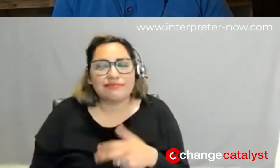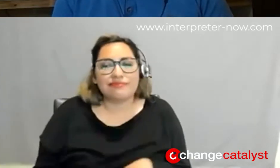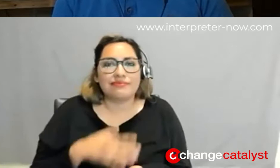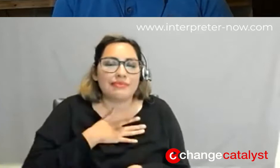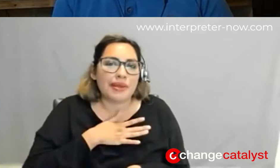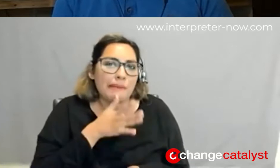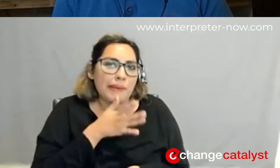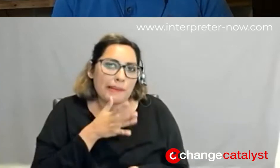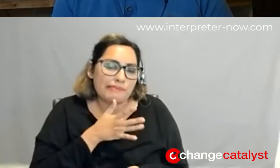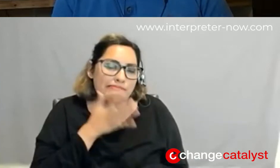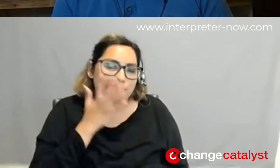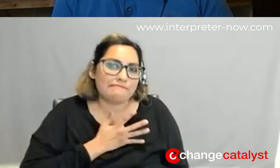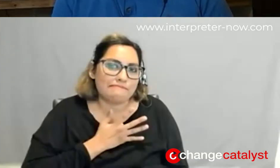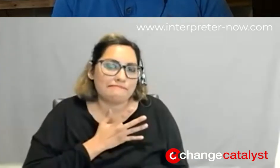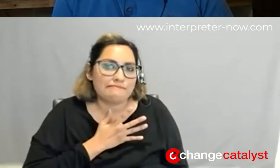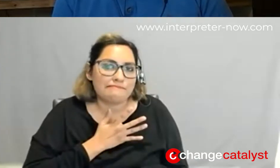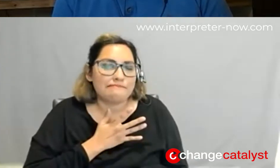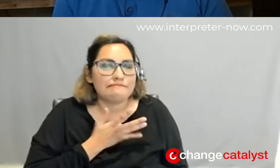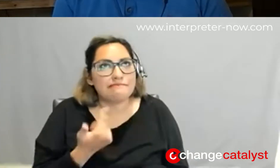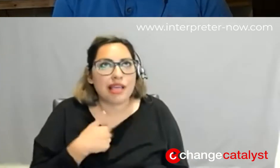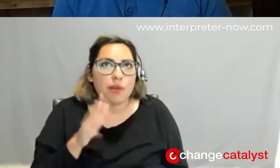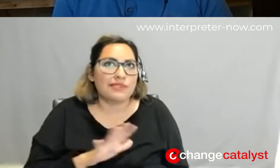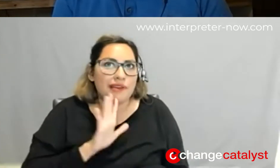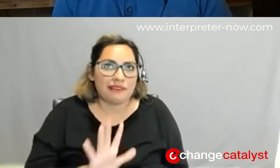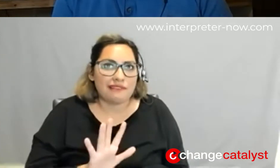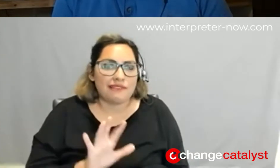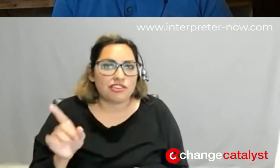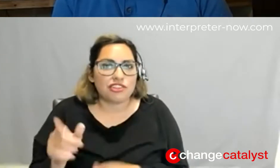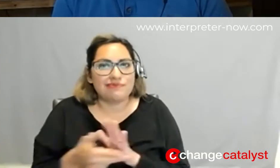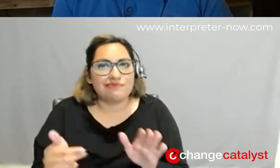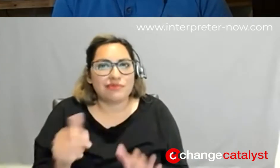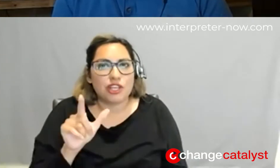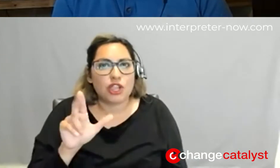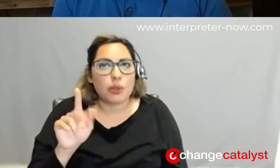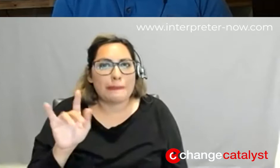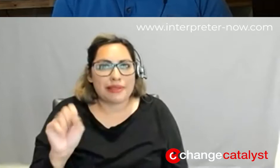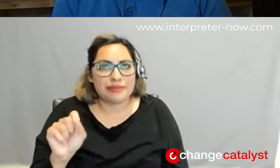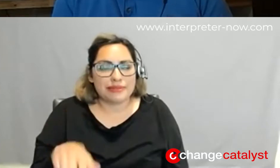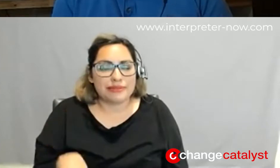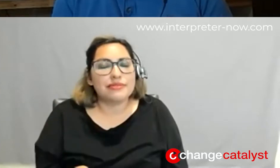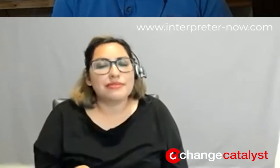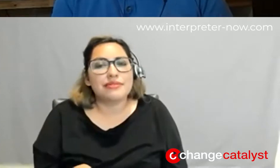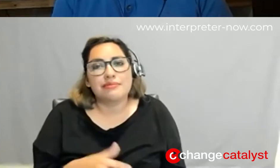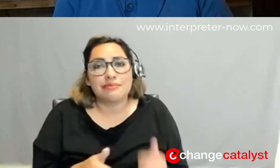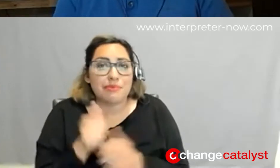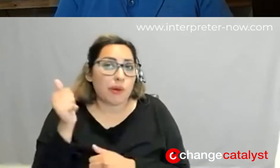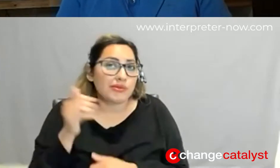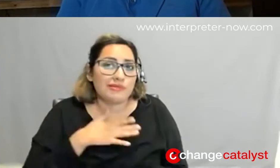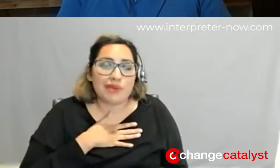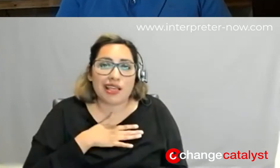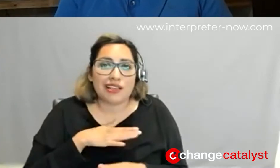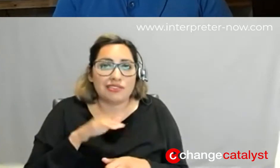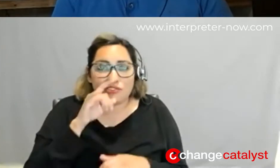mom, unfortunately, when I was about 5, was diagnosed with lupus. So most of my childhood was